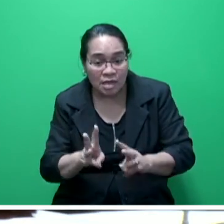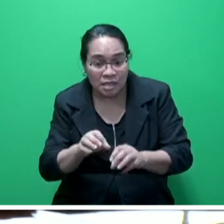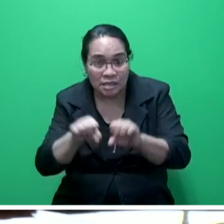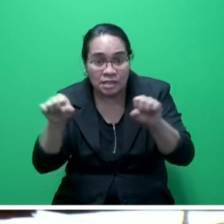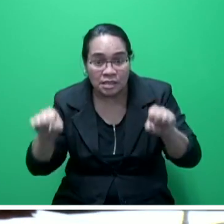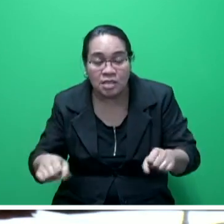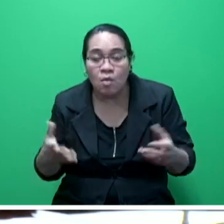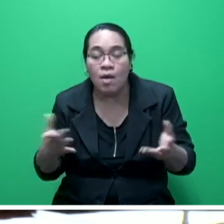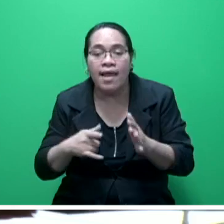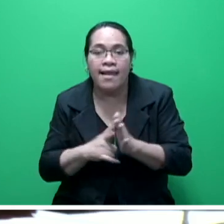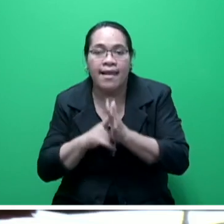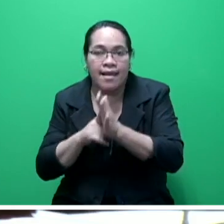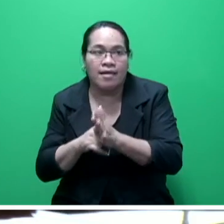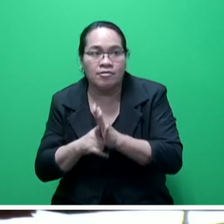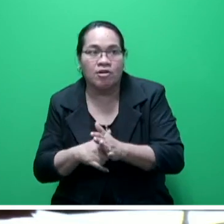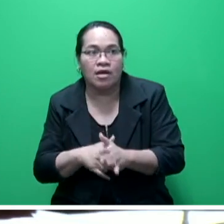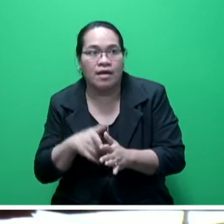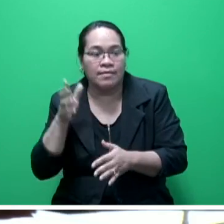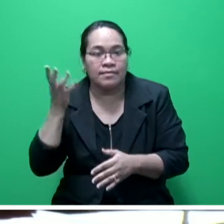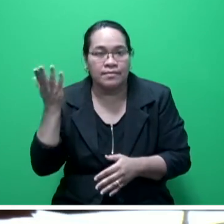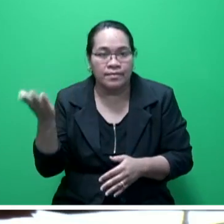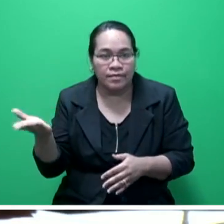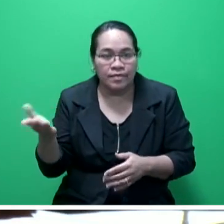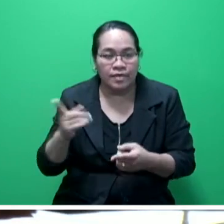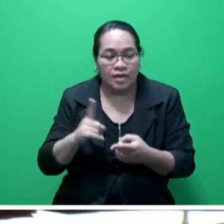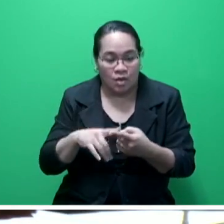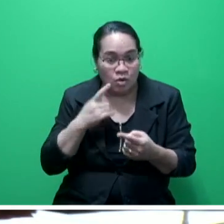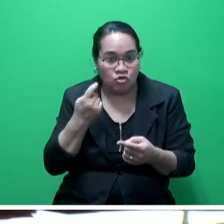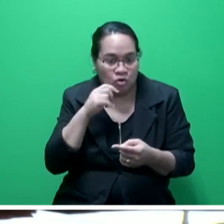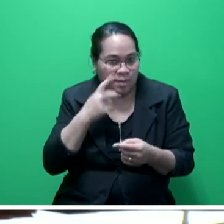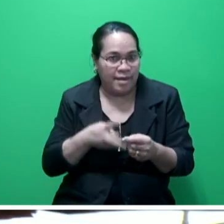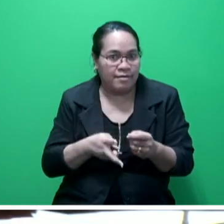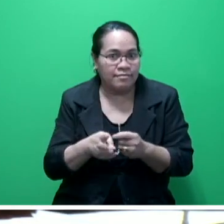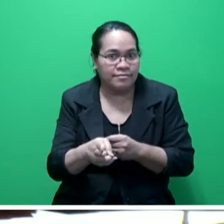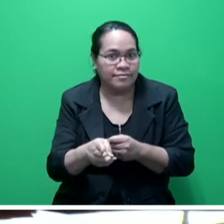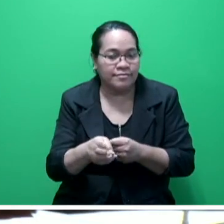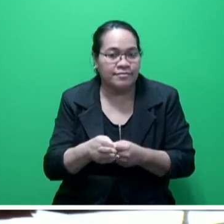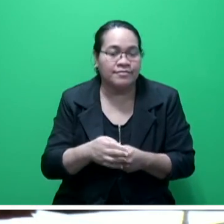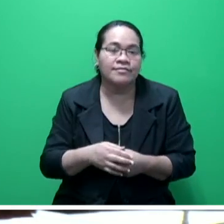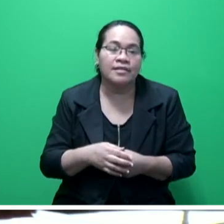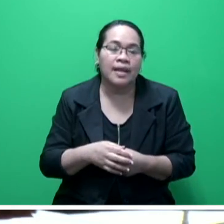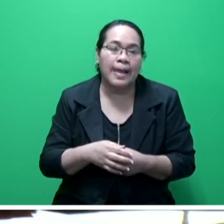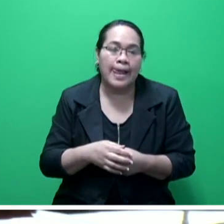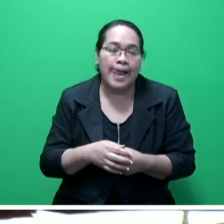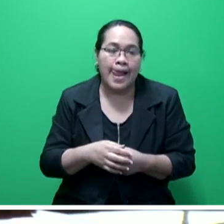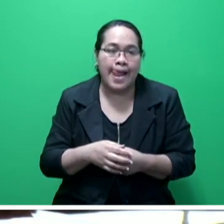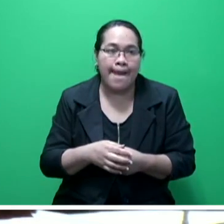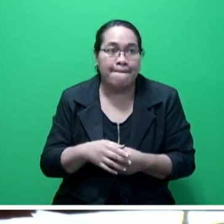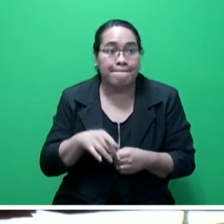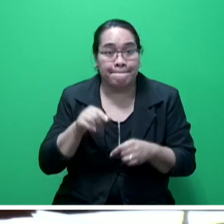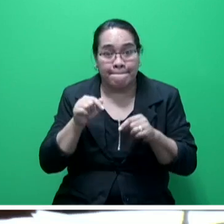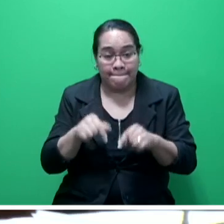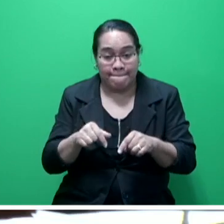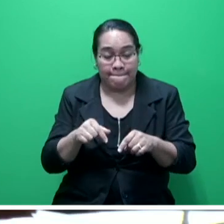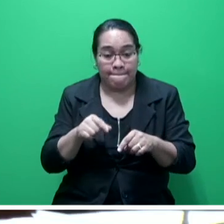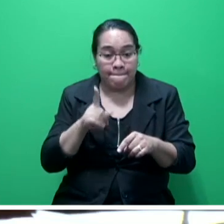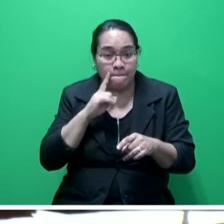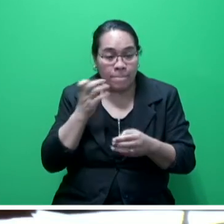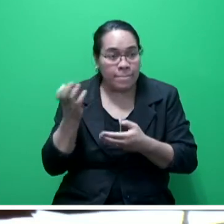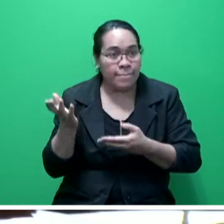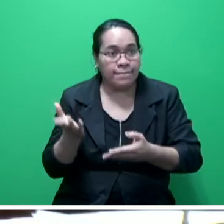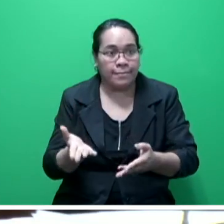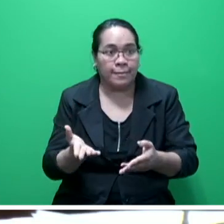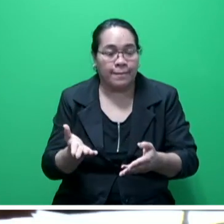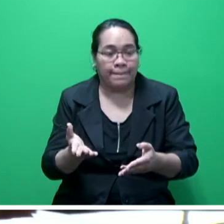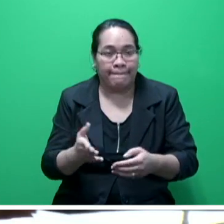nursery in Lautoka, which we will be commissioning very soon. And from this nursery, we are basically we're